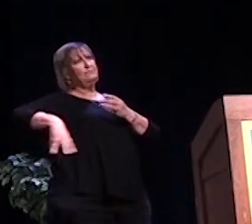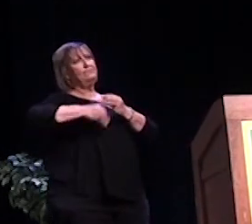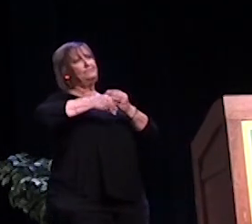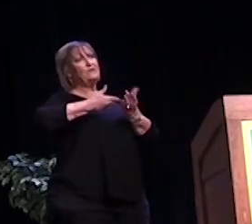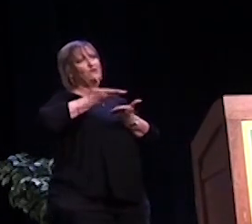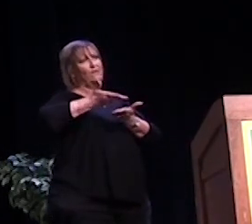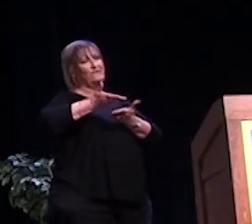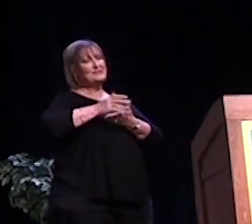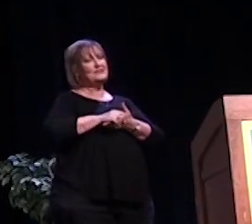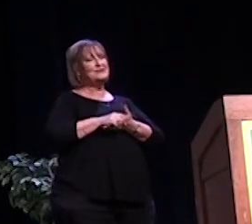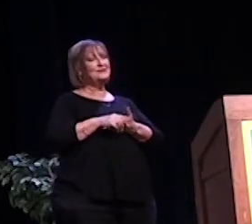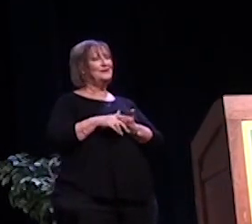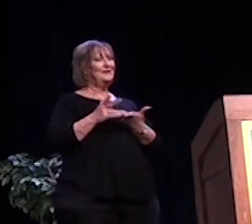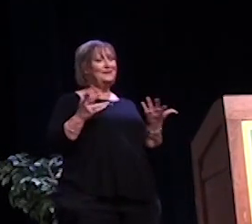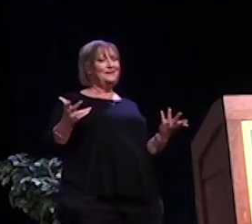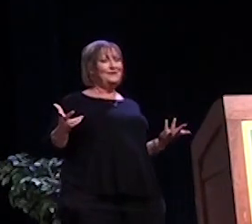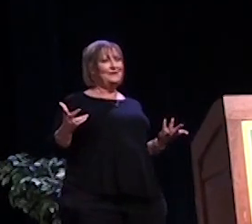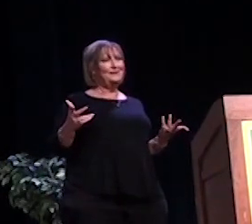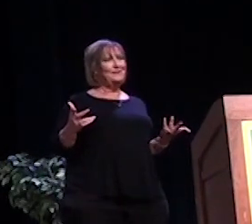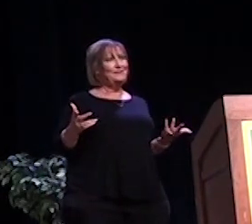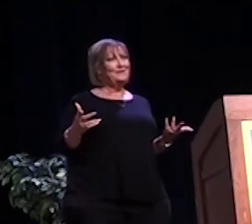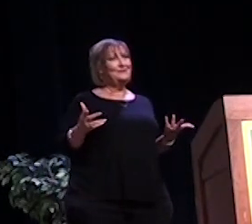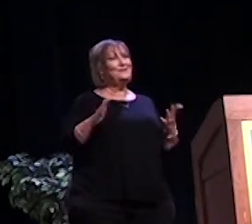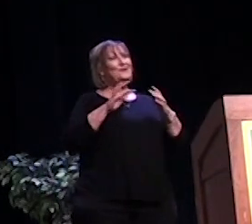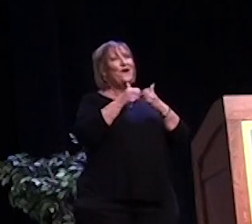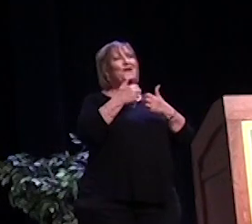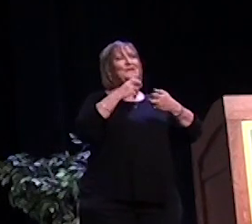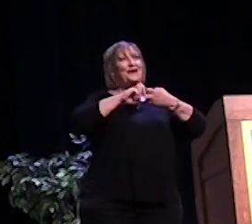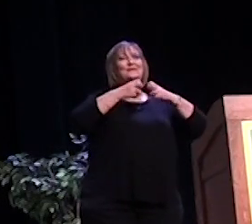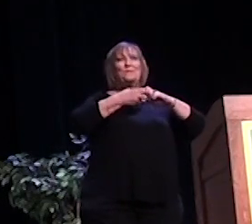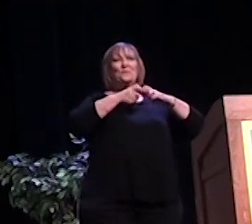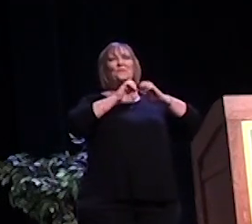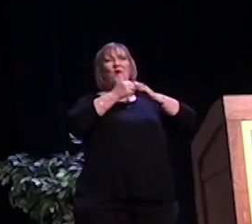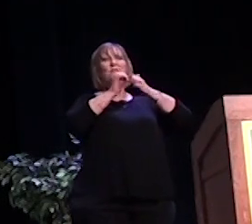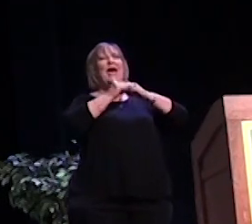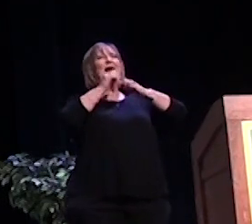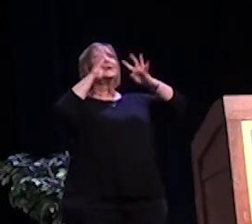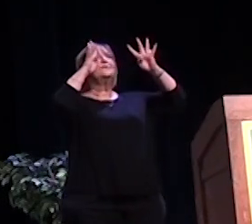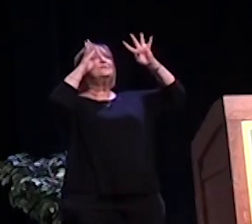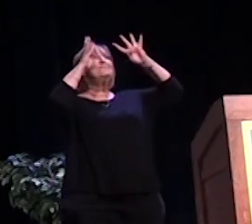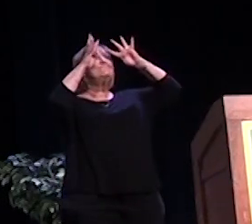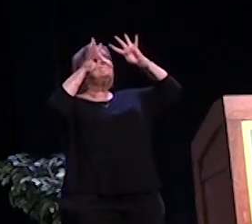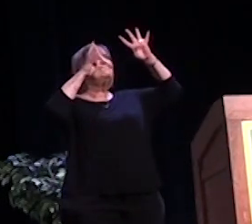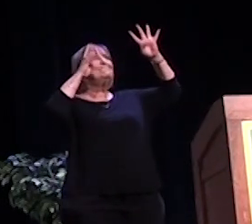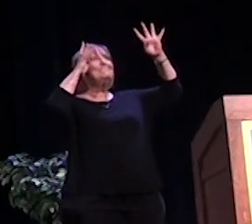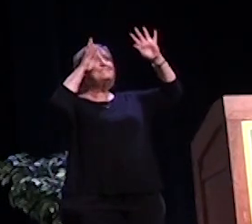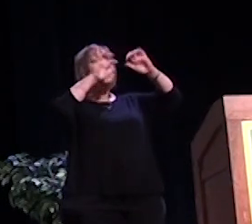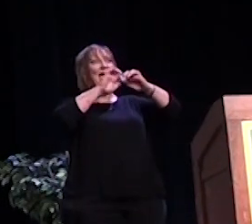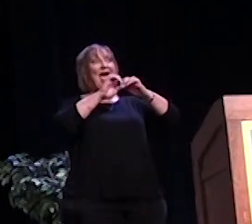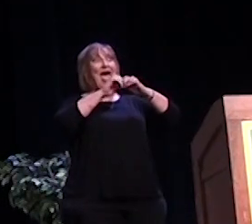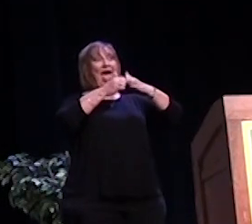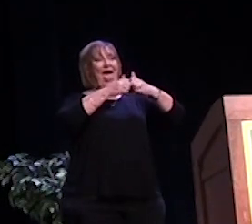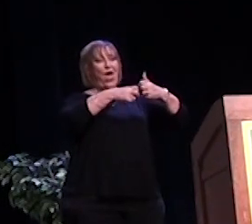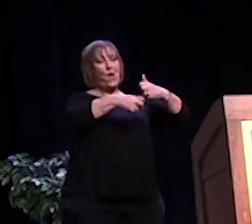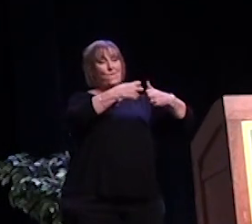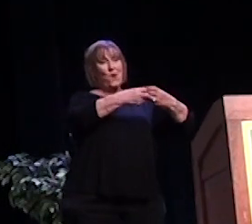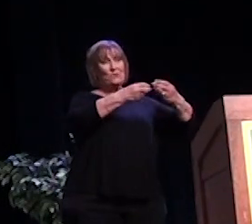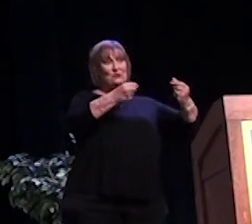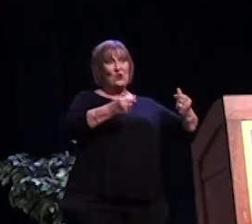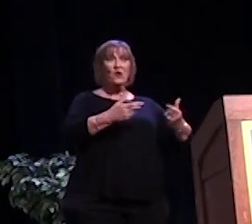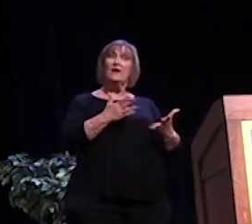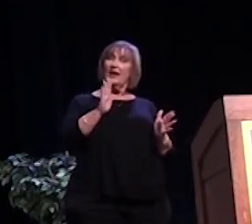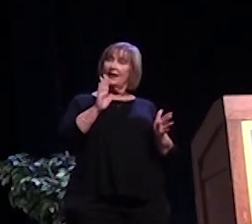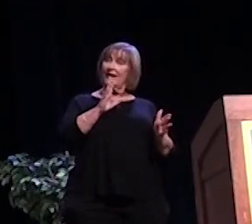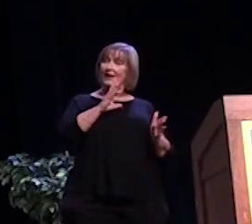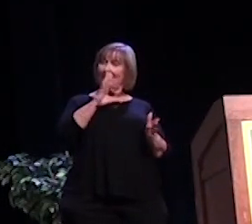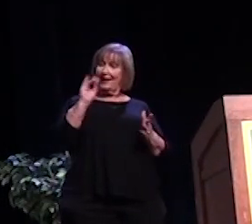homeless. So how do we get through that hurdle? And through innovative strategy and thinking, and a little bit of